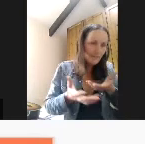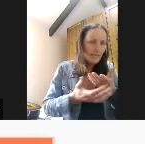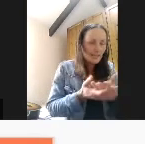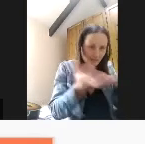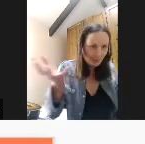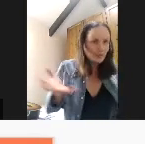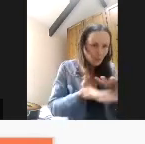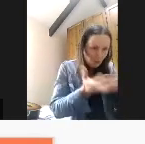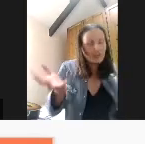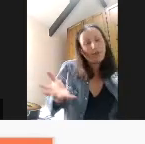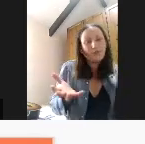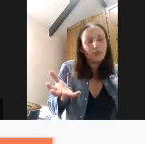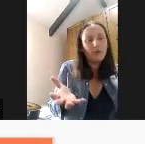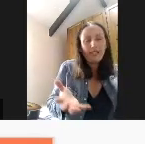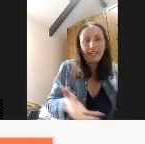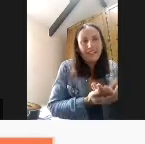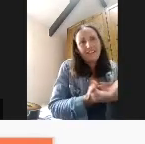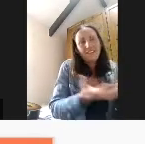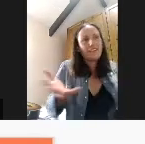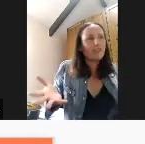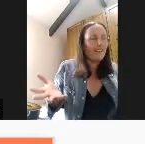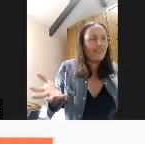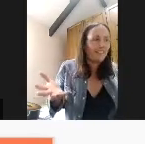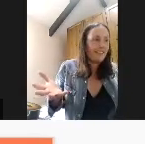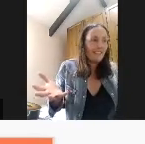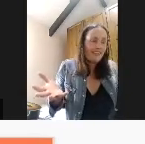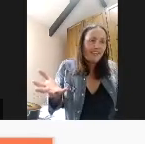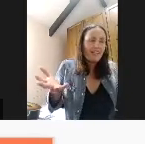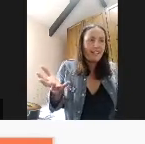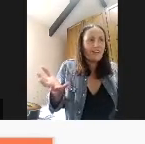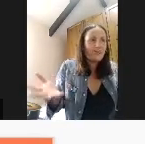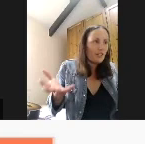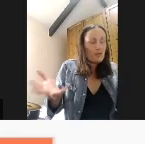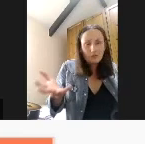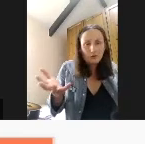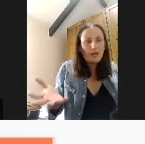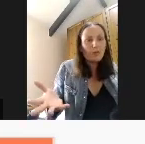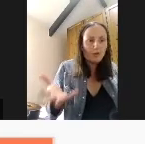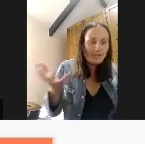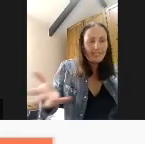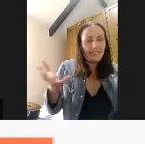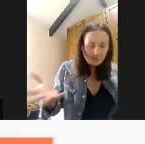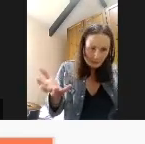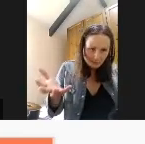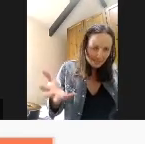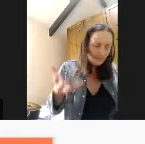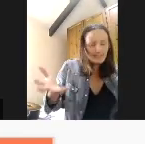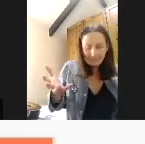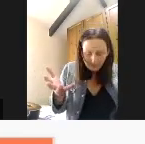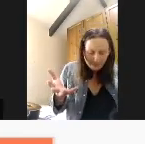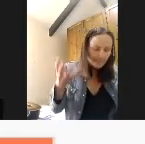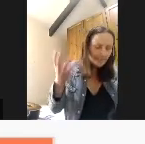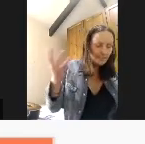we came together to build a community food hub and then realized that, you know, it was a great model, but it needed software to